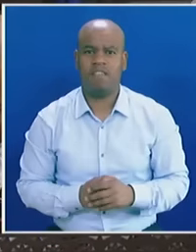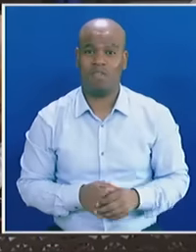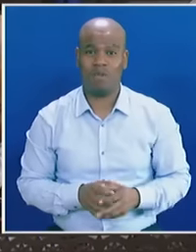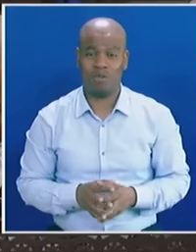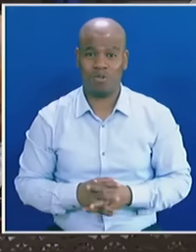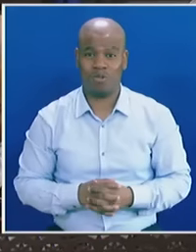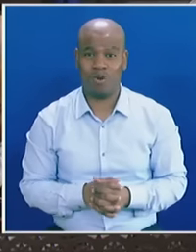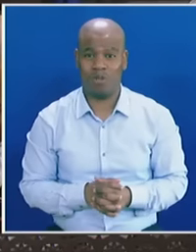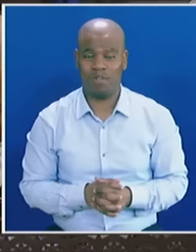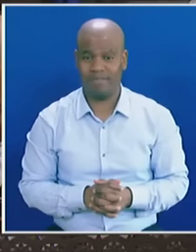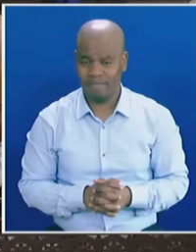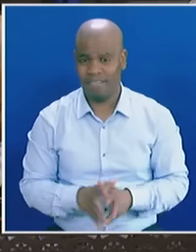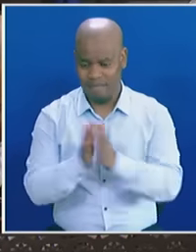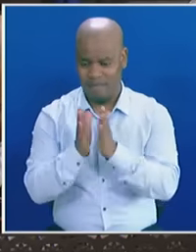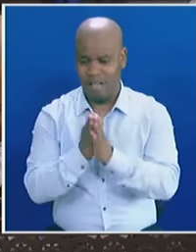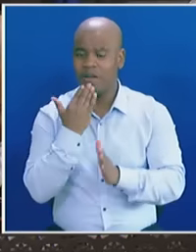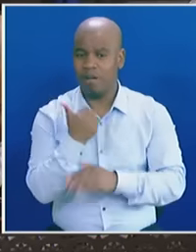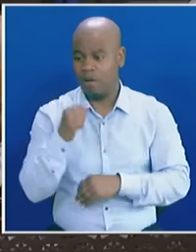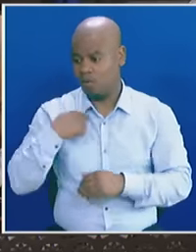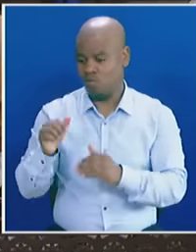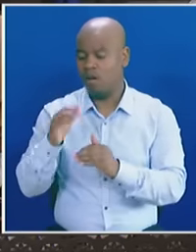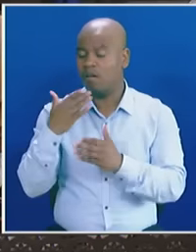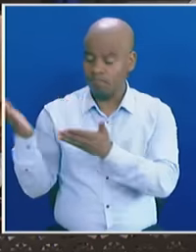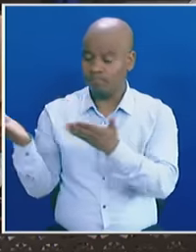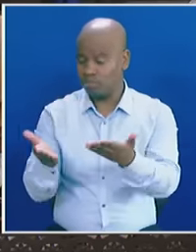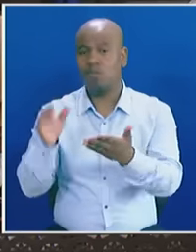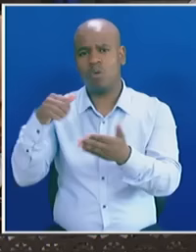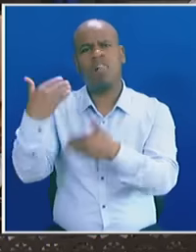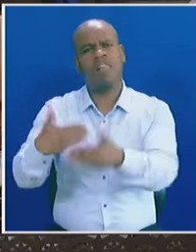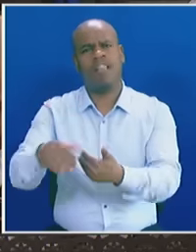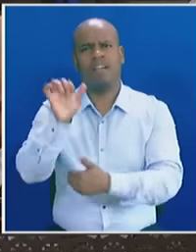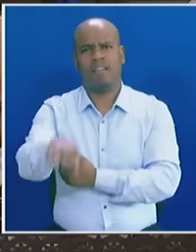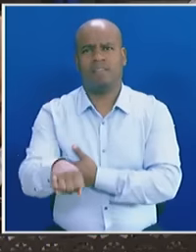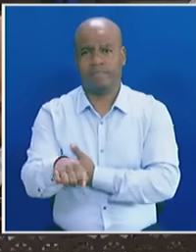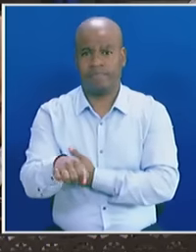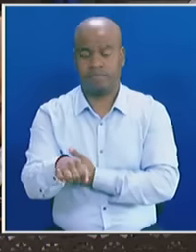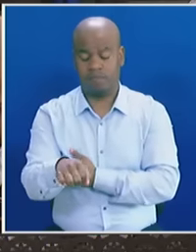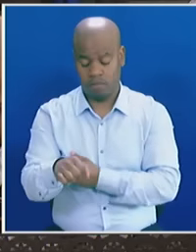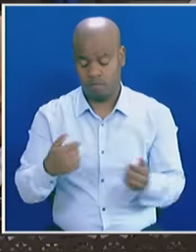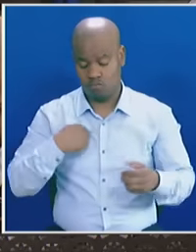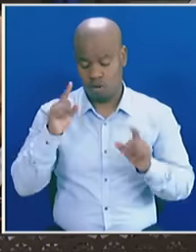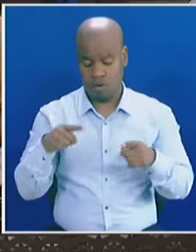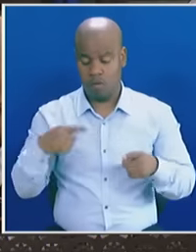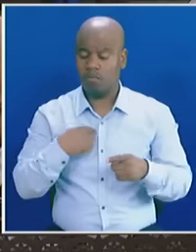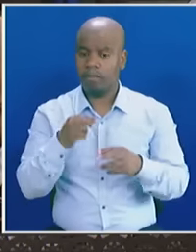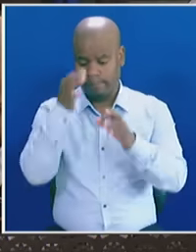You are not allowed to drown the speaker, to allow the presiding officer to be able to hear what the speaker is saying. Otherwise, I won't be able to make a